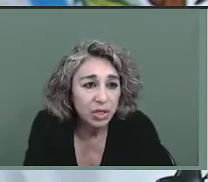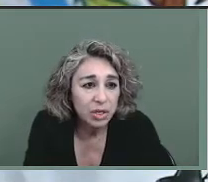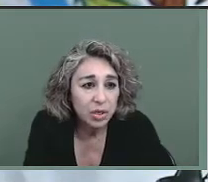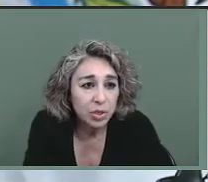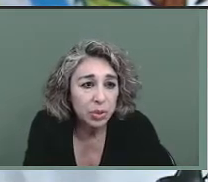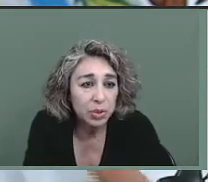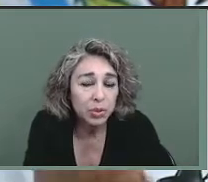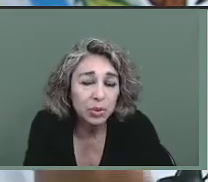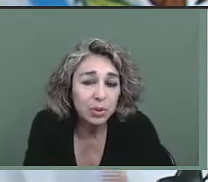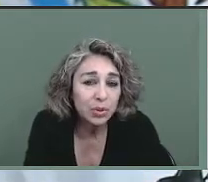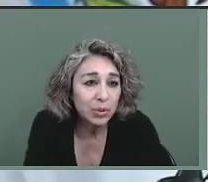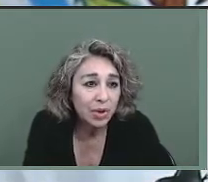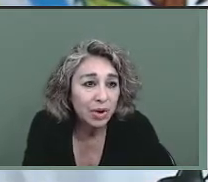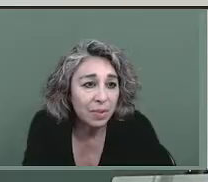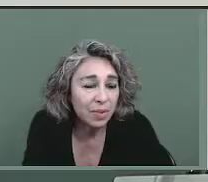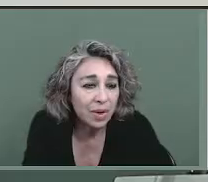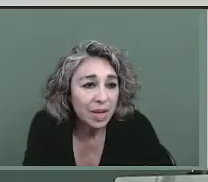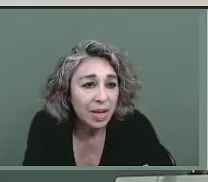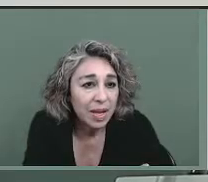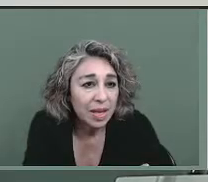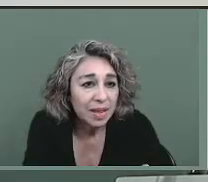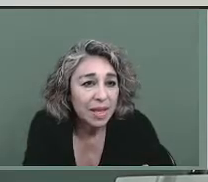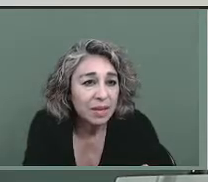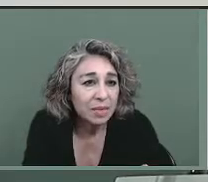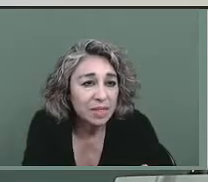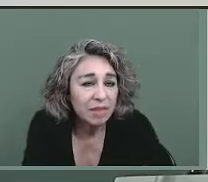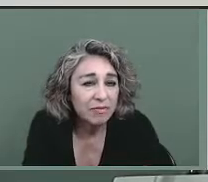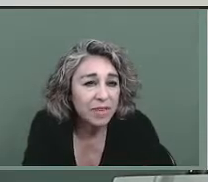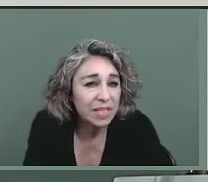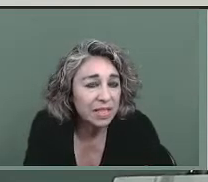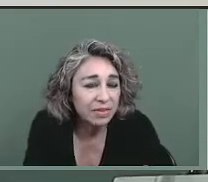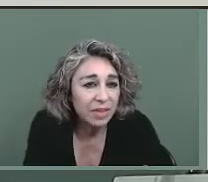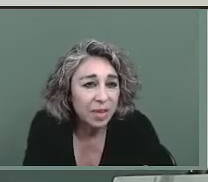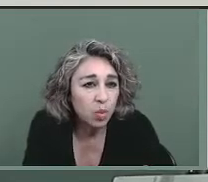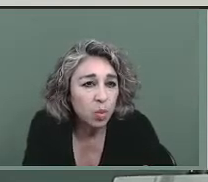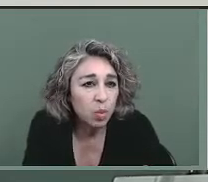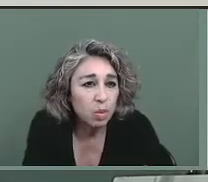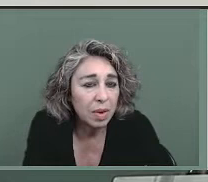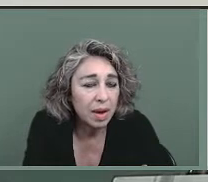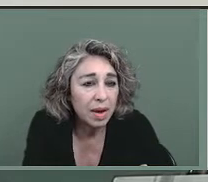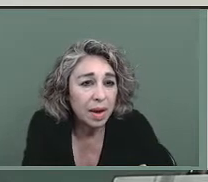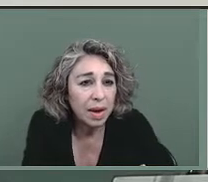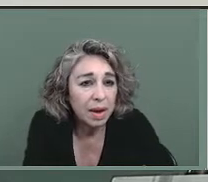7 hours to Europe, that it was offensively